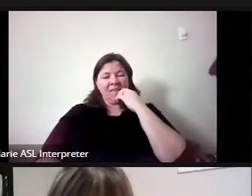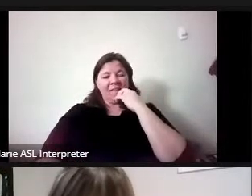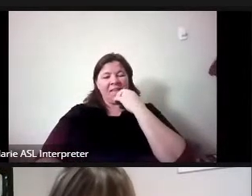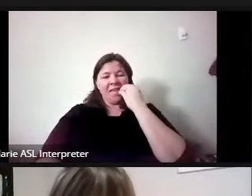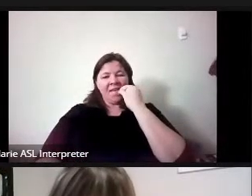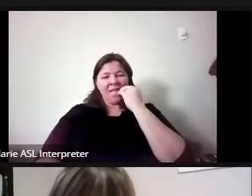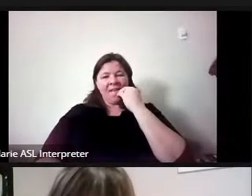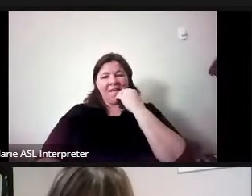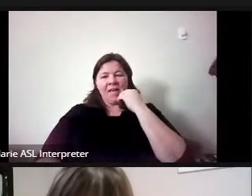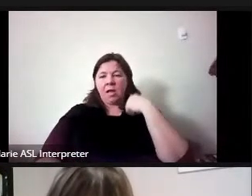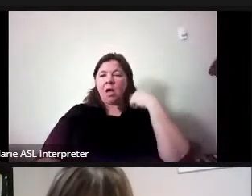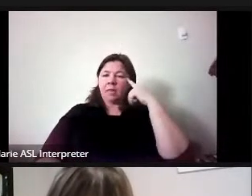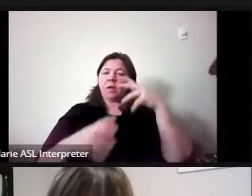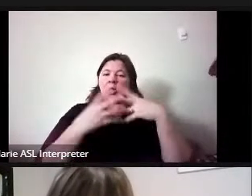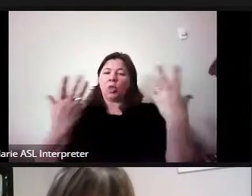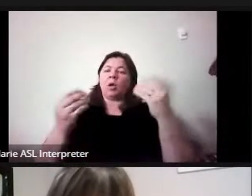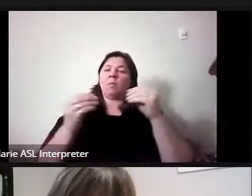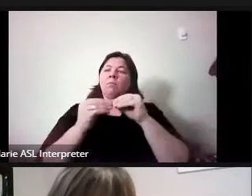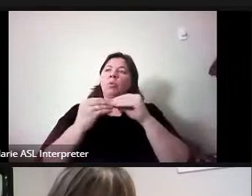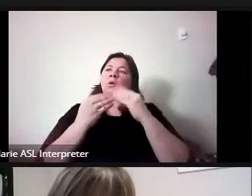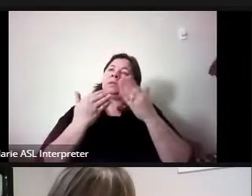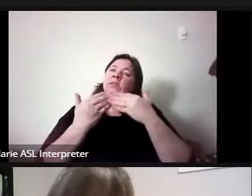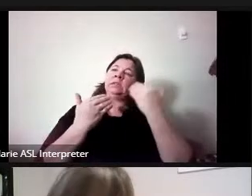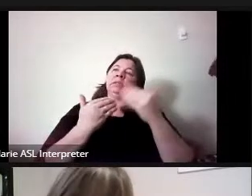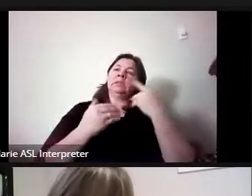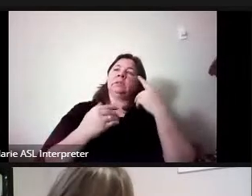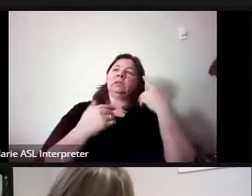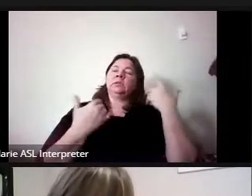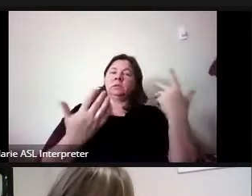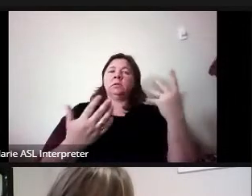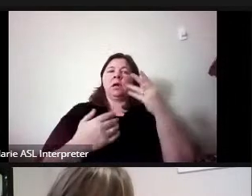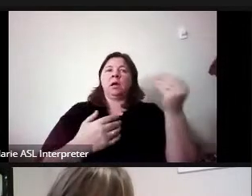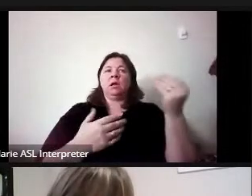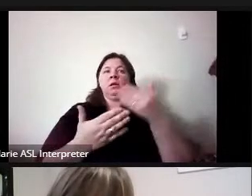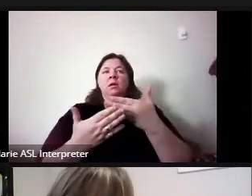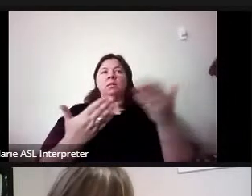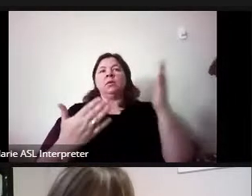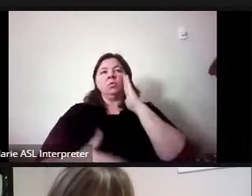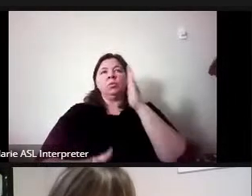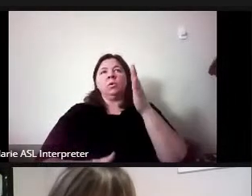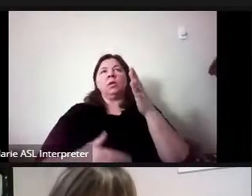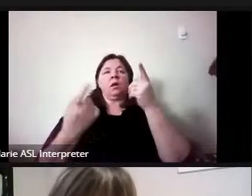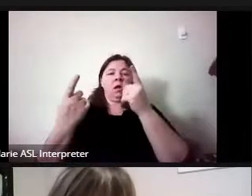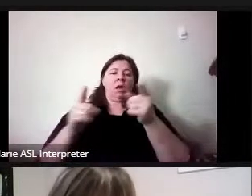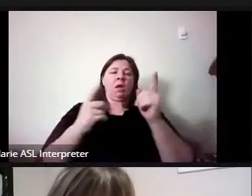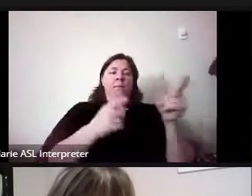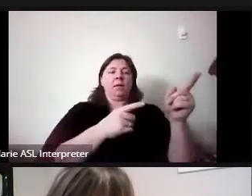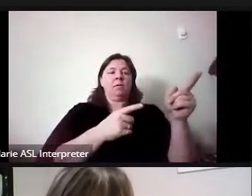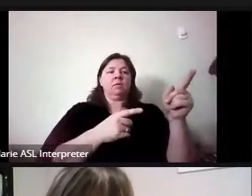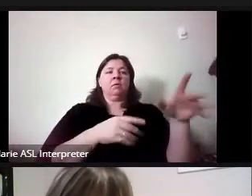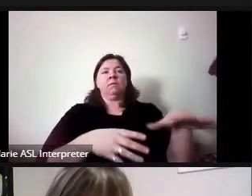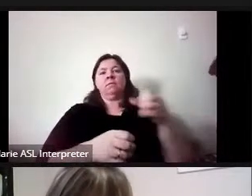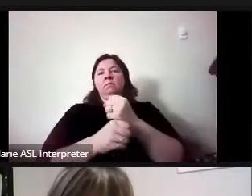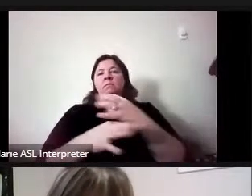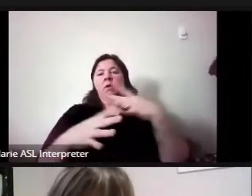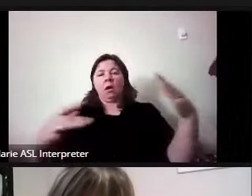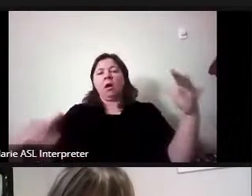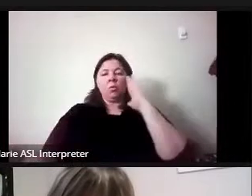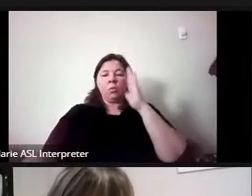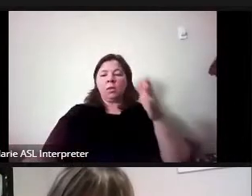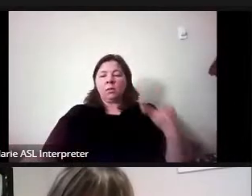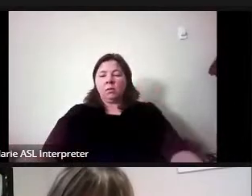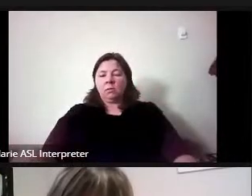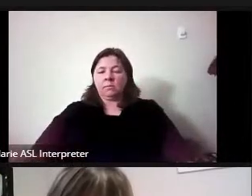now I think it's a lot more easy, and things will happen. I think within this month